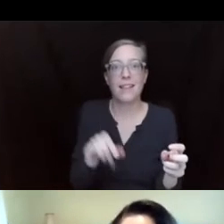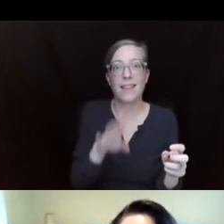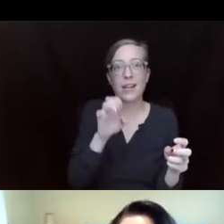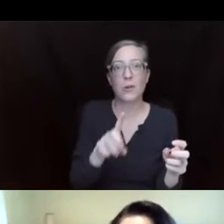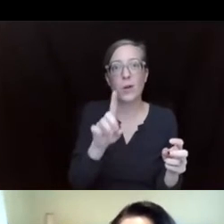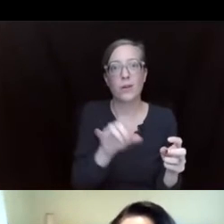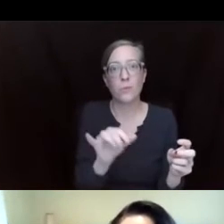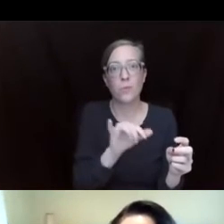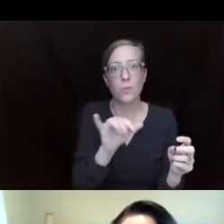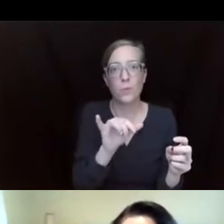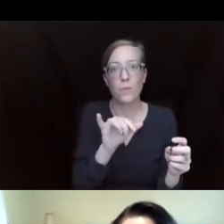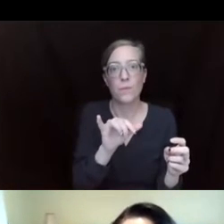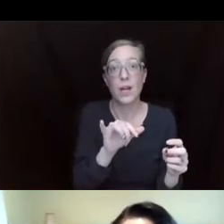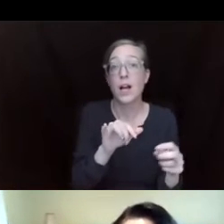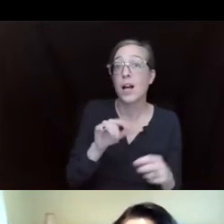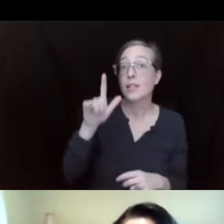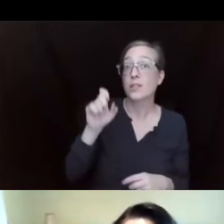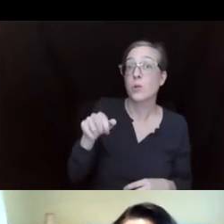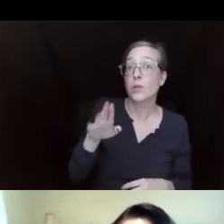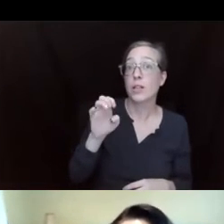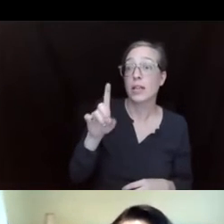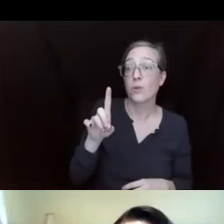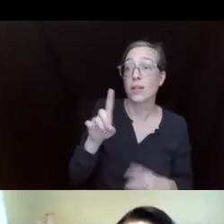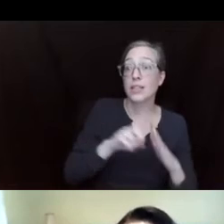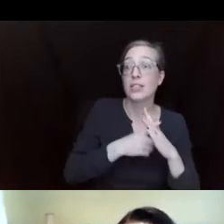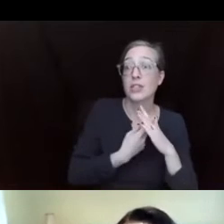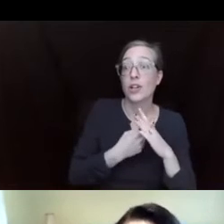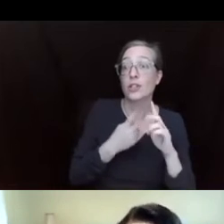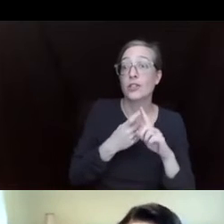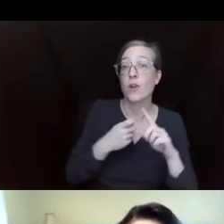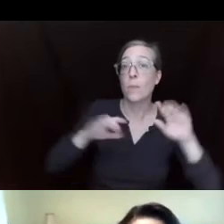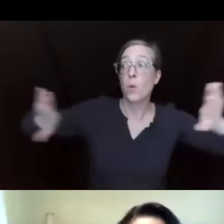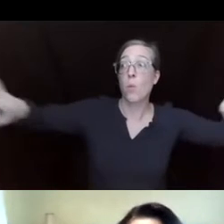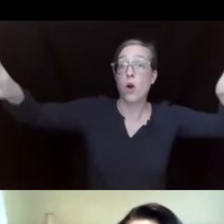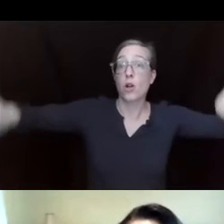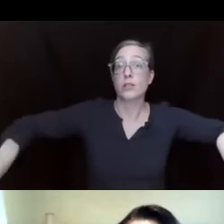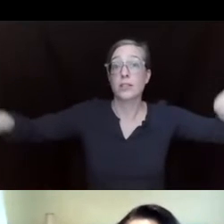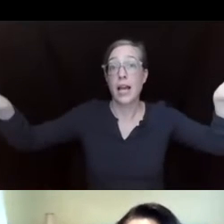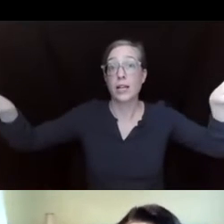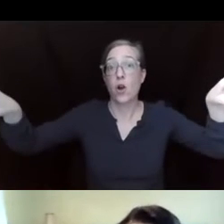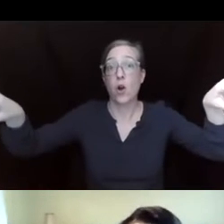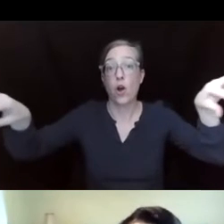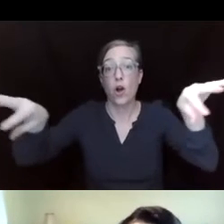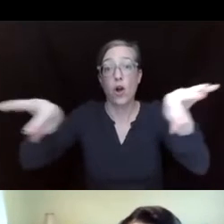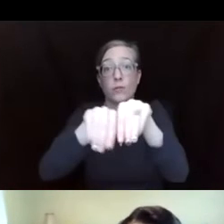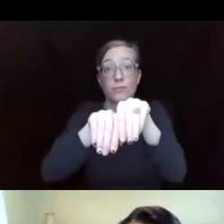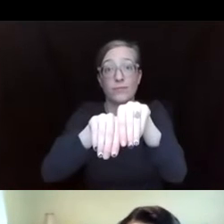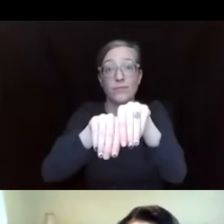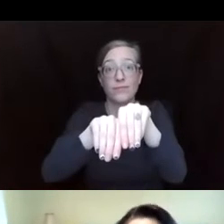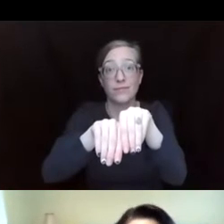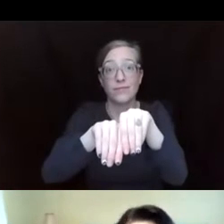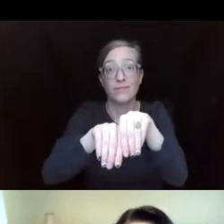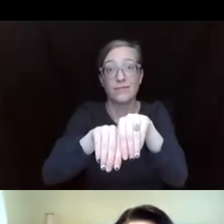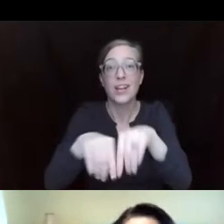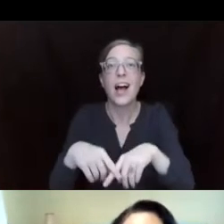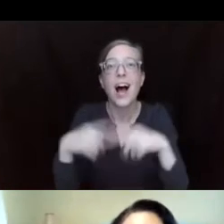movement of the liquid that starts from the walls to the center of the channel. Completely opposite from hydrodynamic flow,